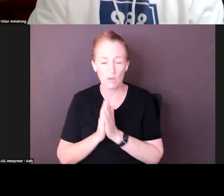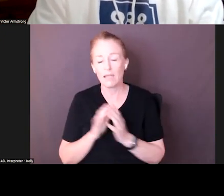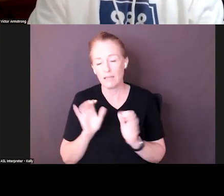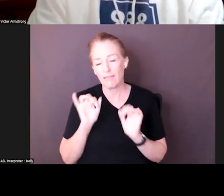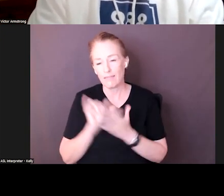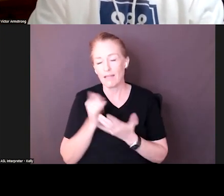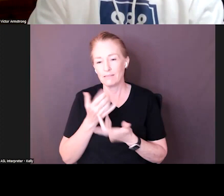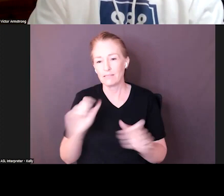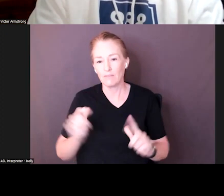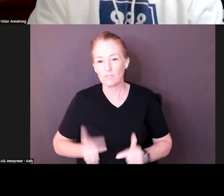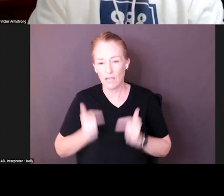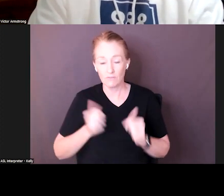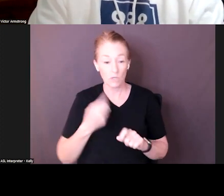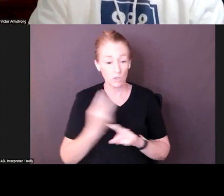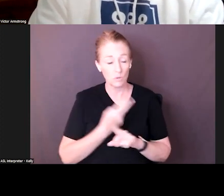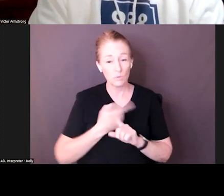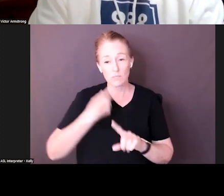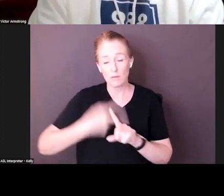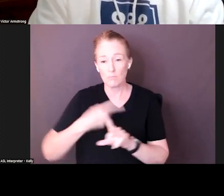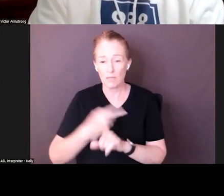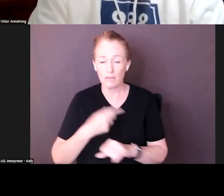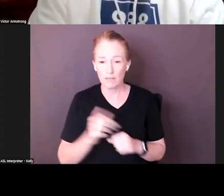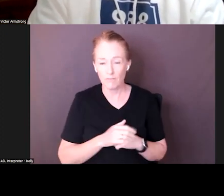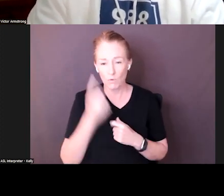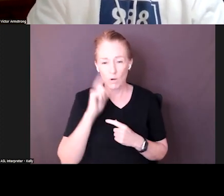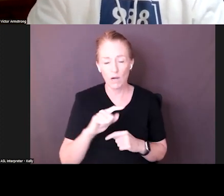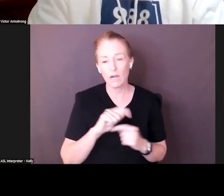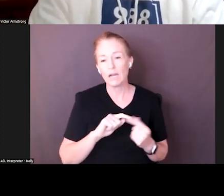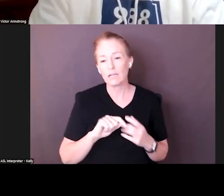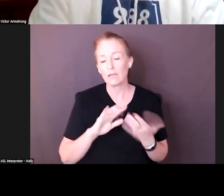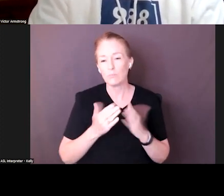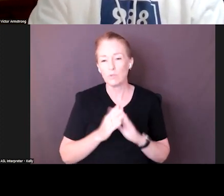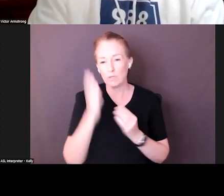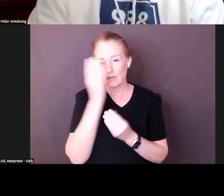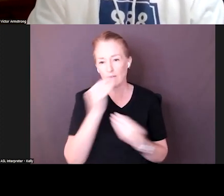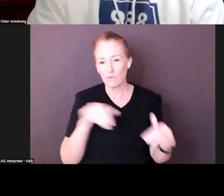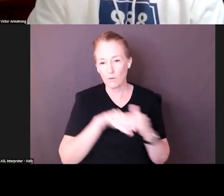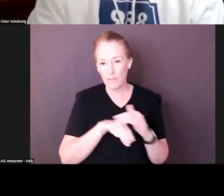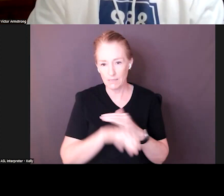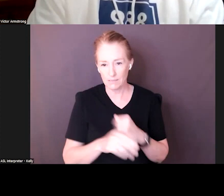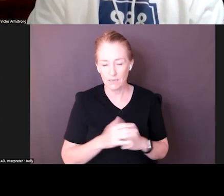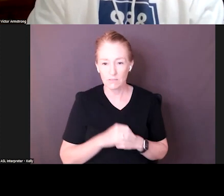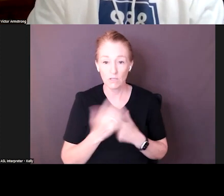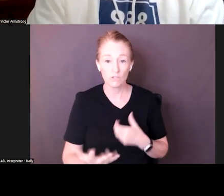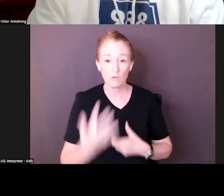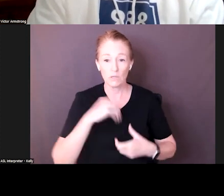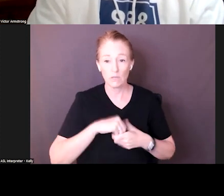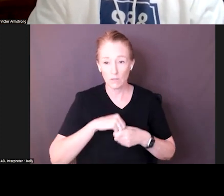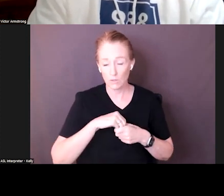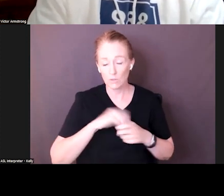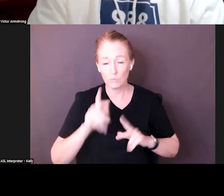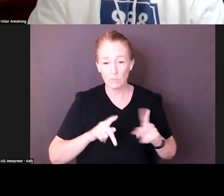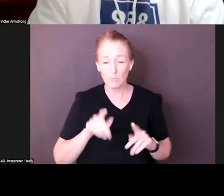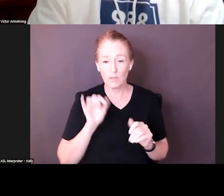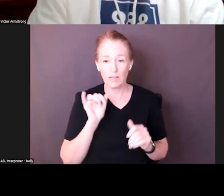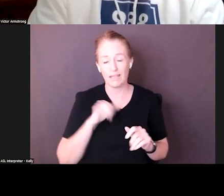create sustainable, community-informed access. In order to engage communities for Suicide Prevention Month activities, don't just